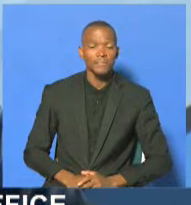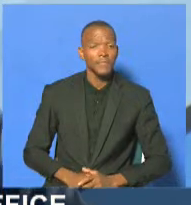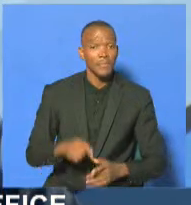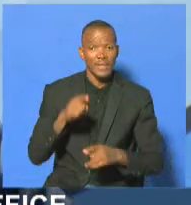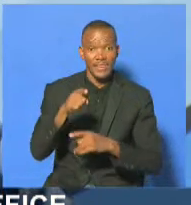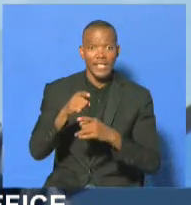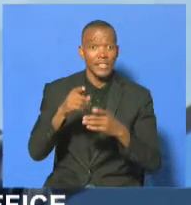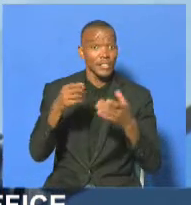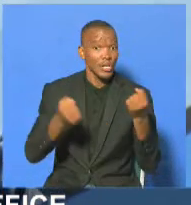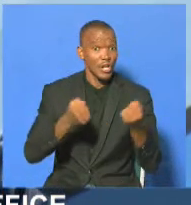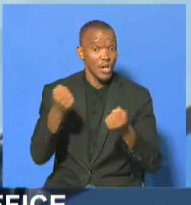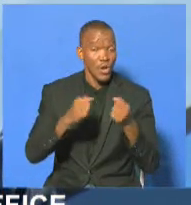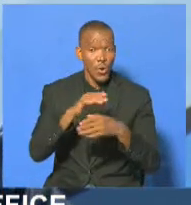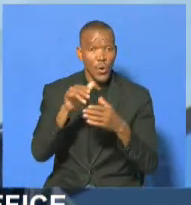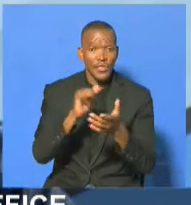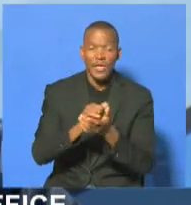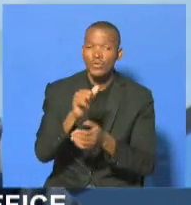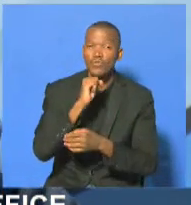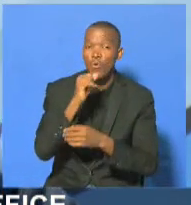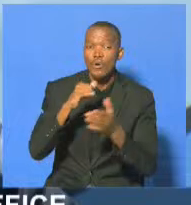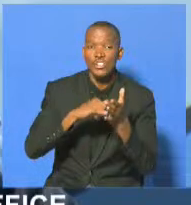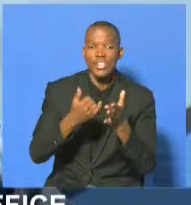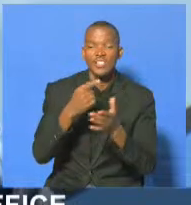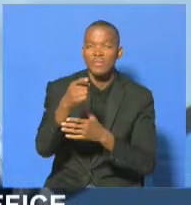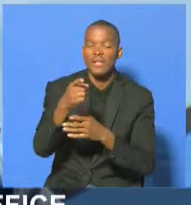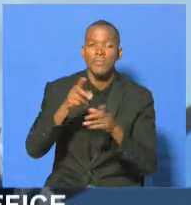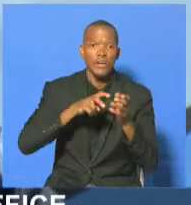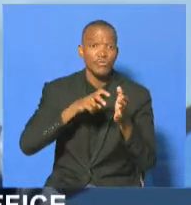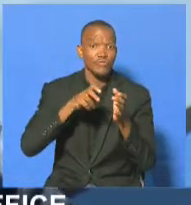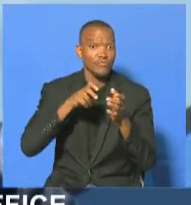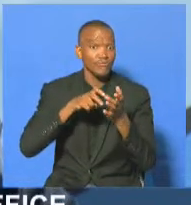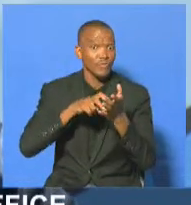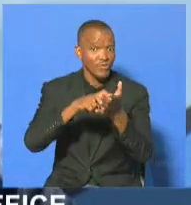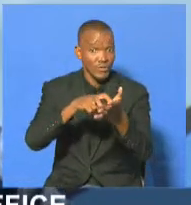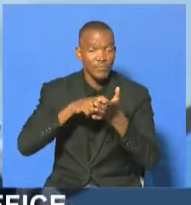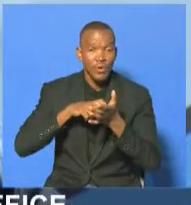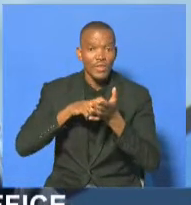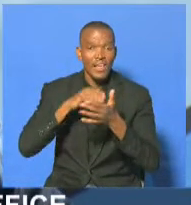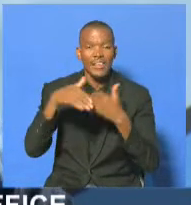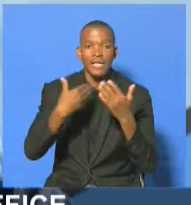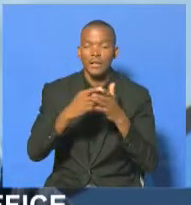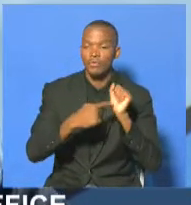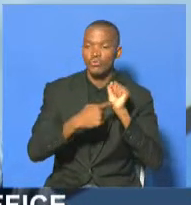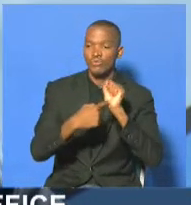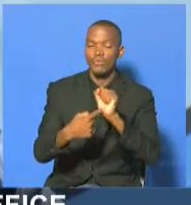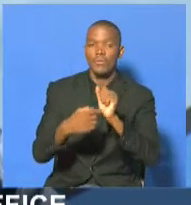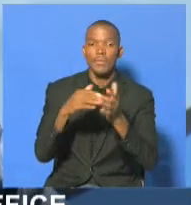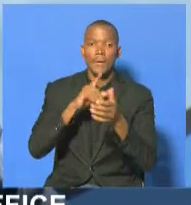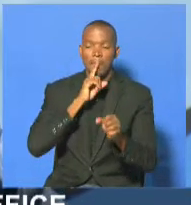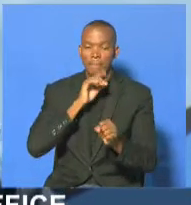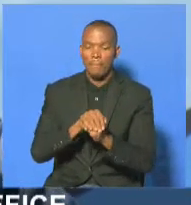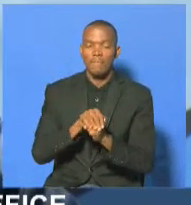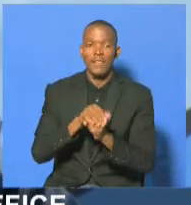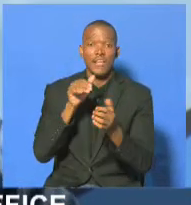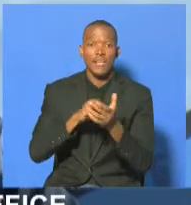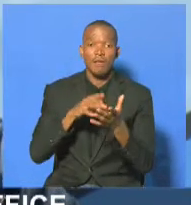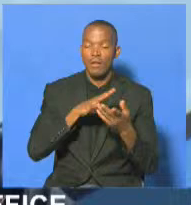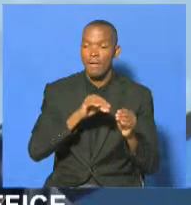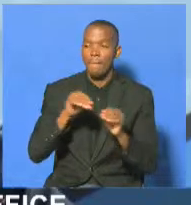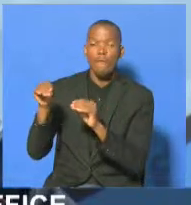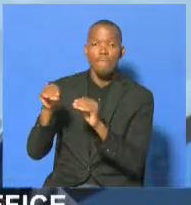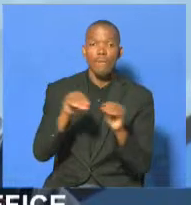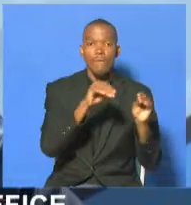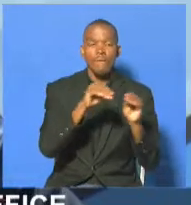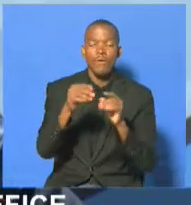These vehicles, ladies and gentlemen, are not just a means of transport, they are a symbol of our commitment and mobility